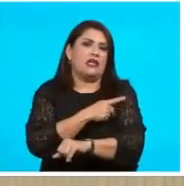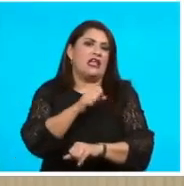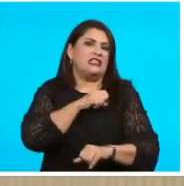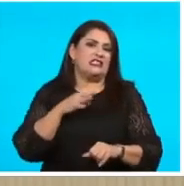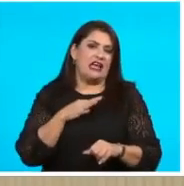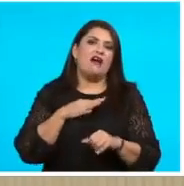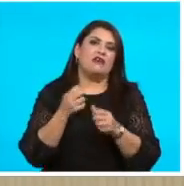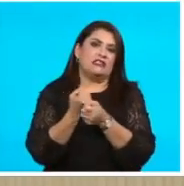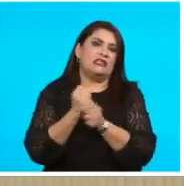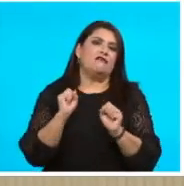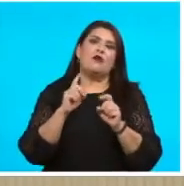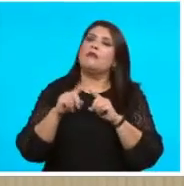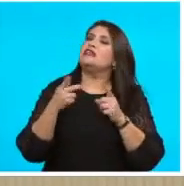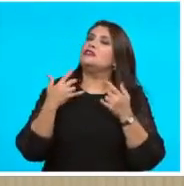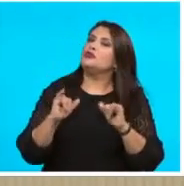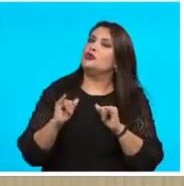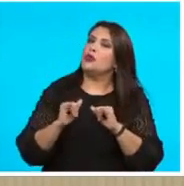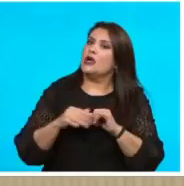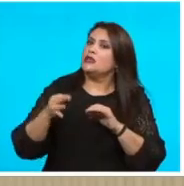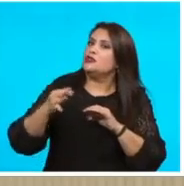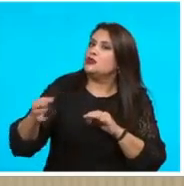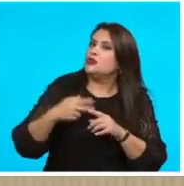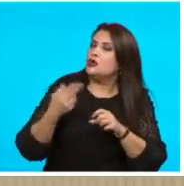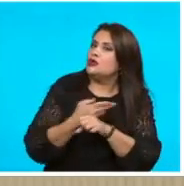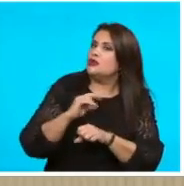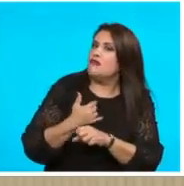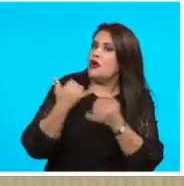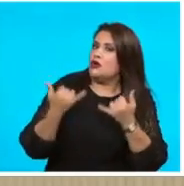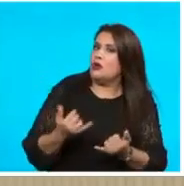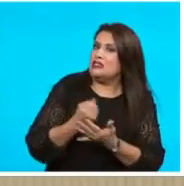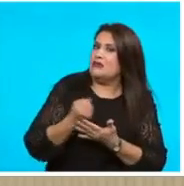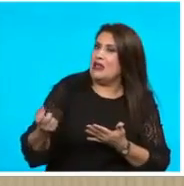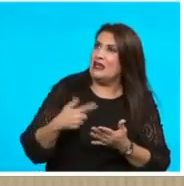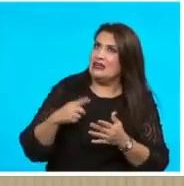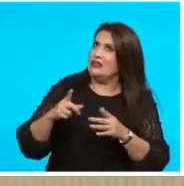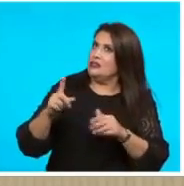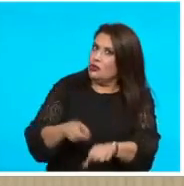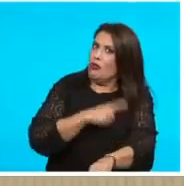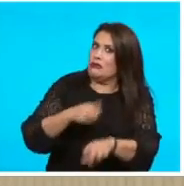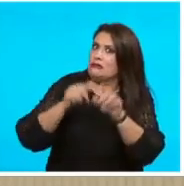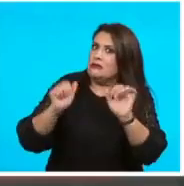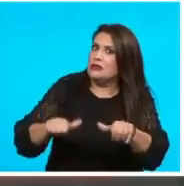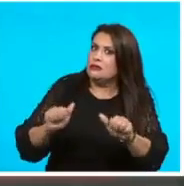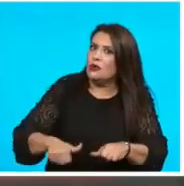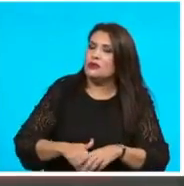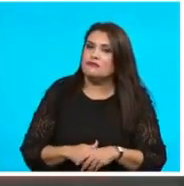safe, but to extend the use of our current supply as long as possible.